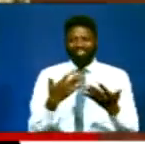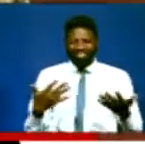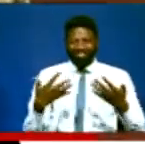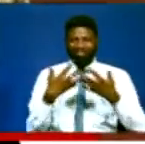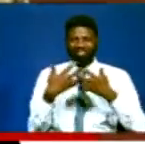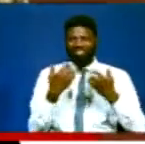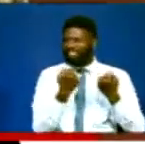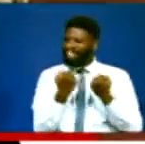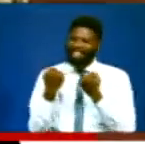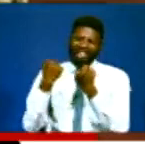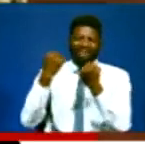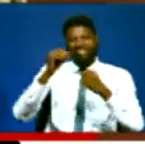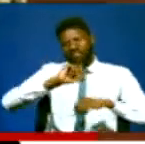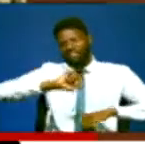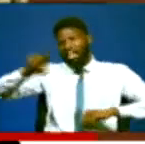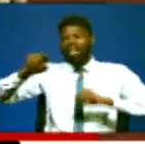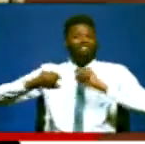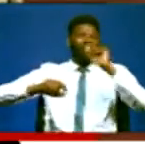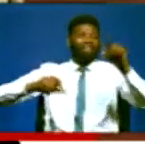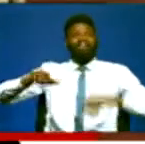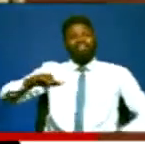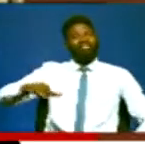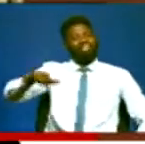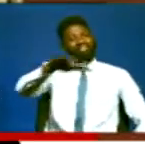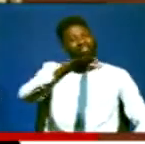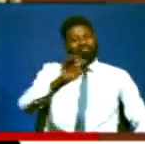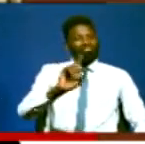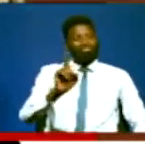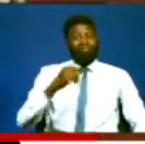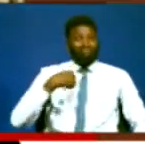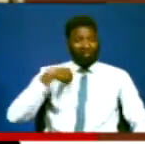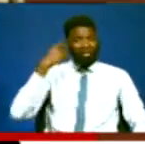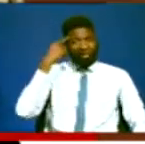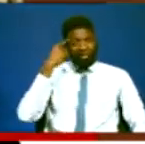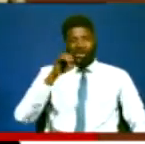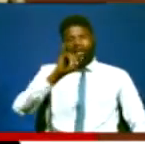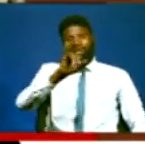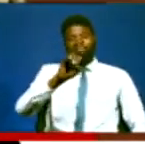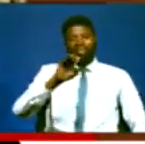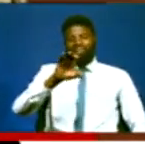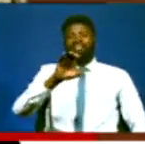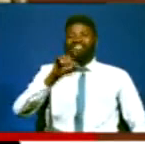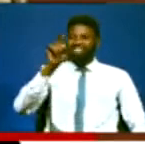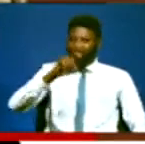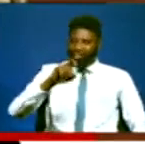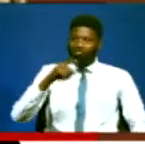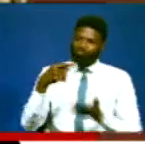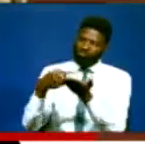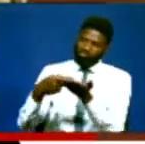So I think it is time IBC probably engages Ministry of ICT mm-hmm. to the